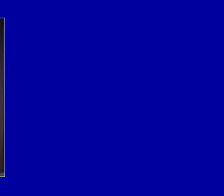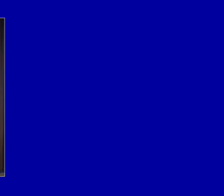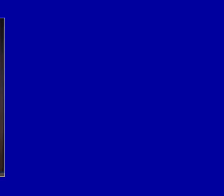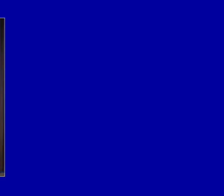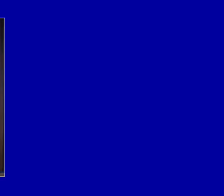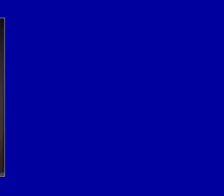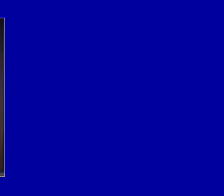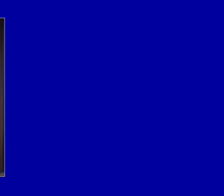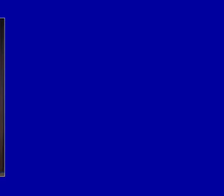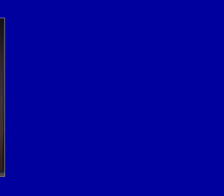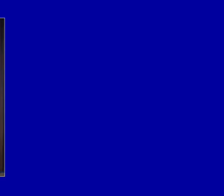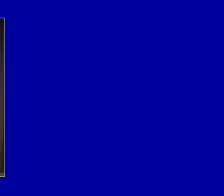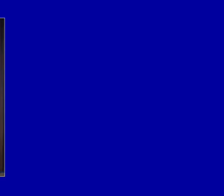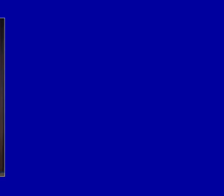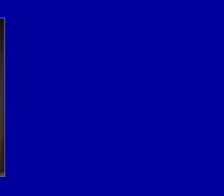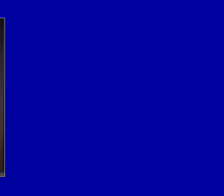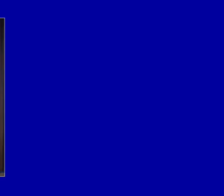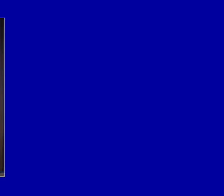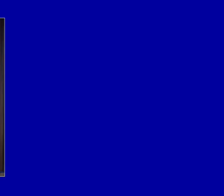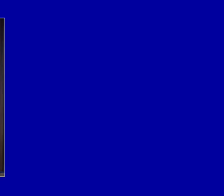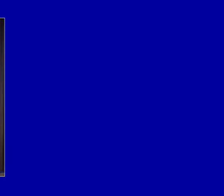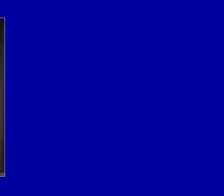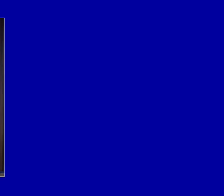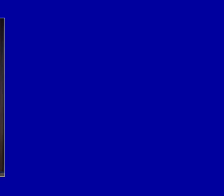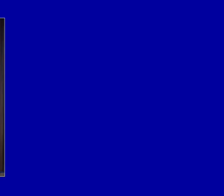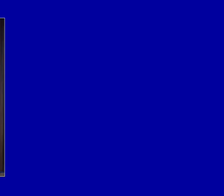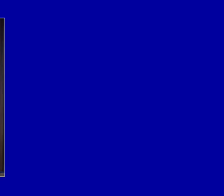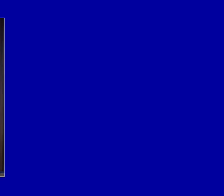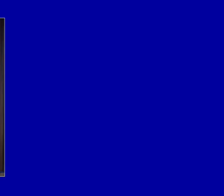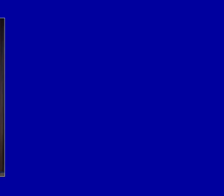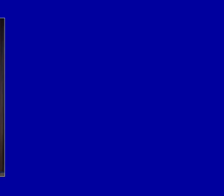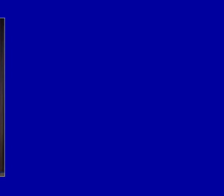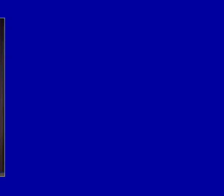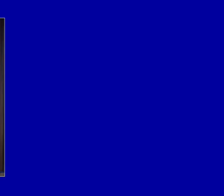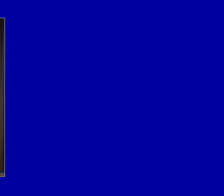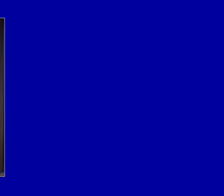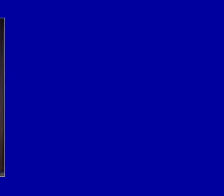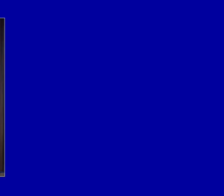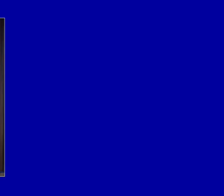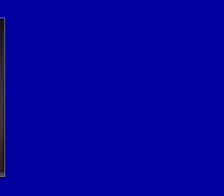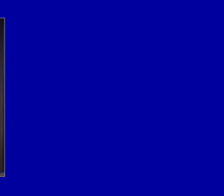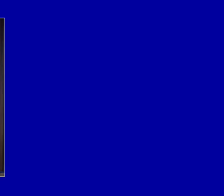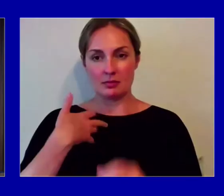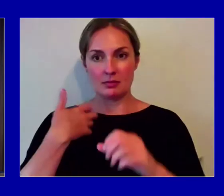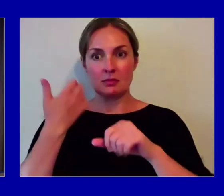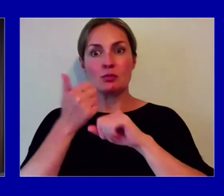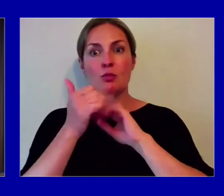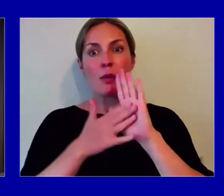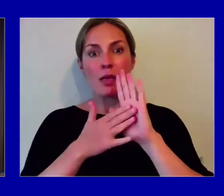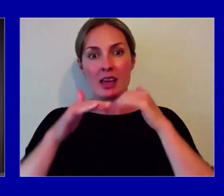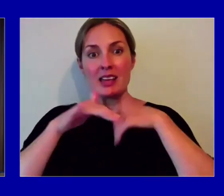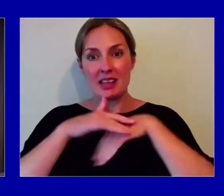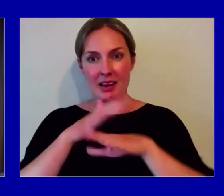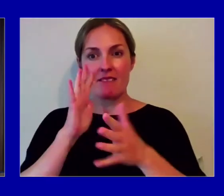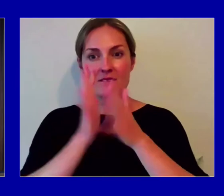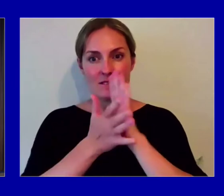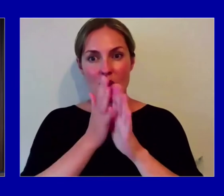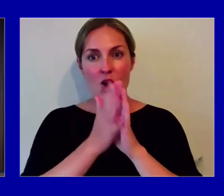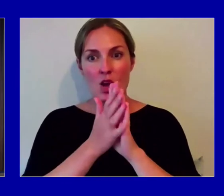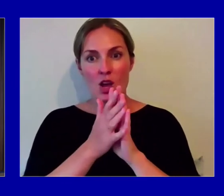she was first on the ground with recovery, uh, of